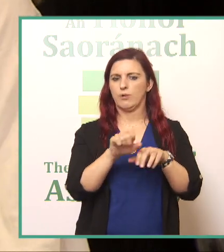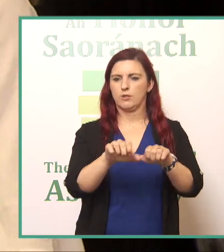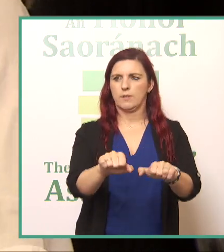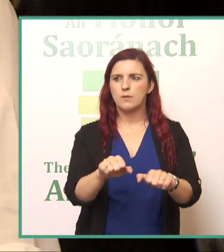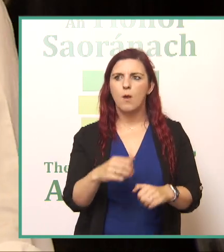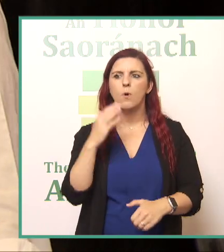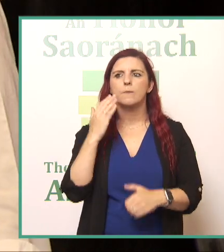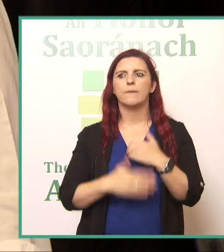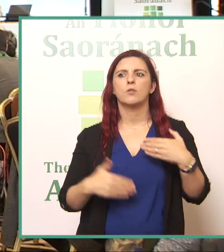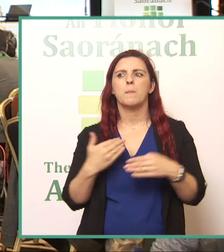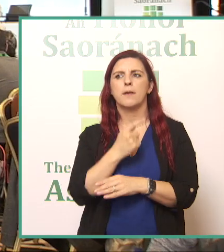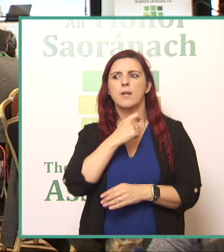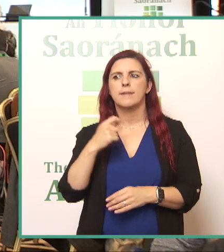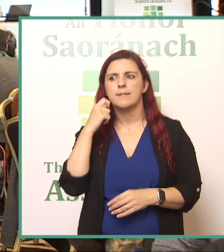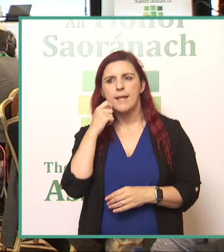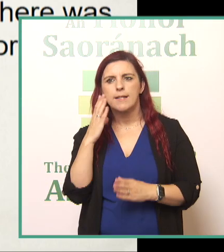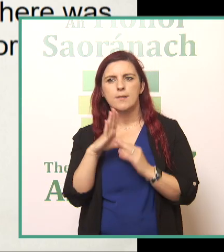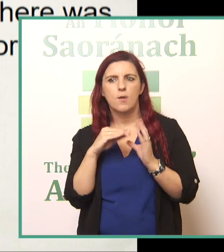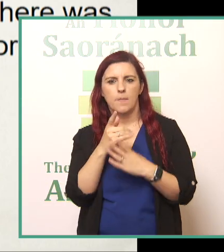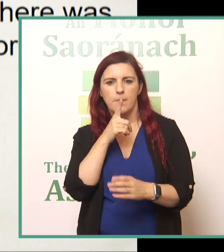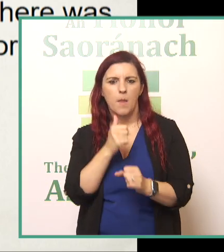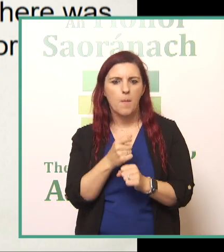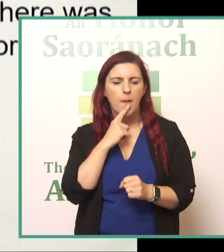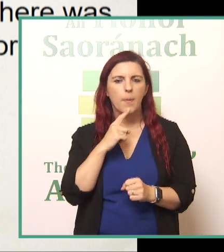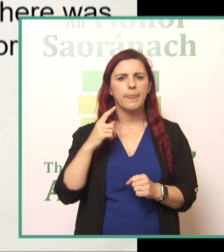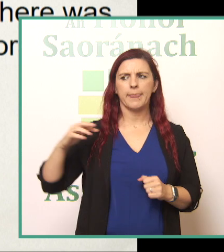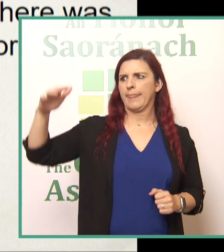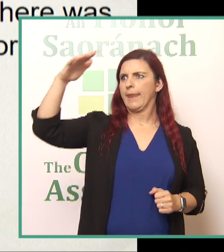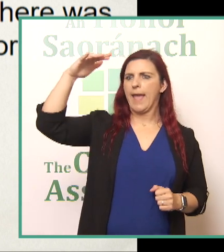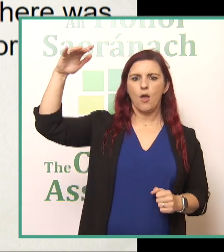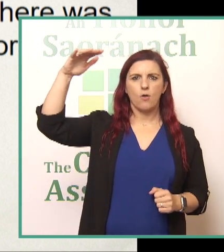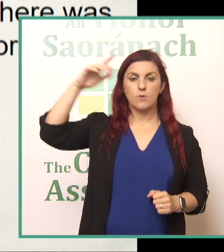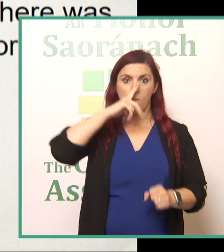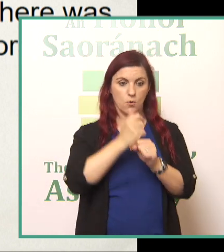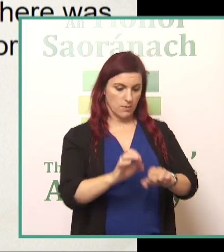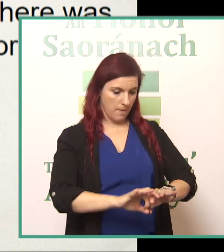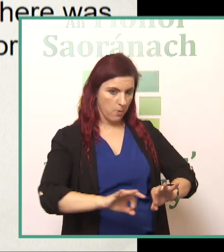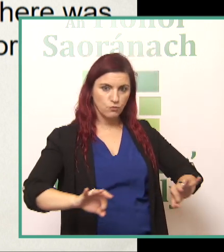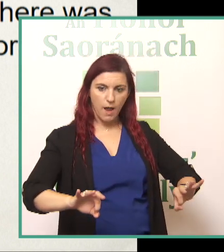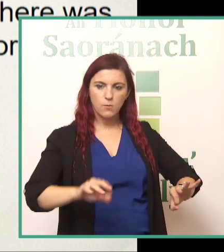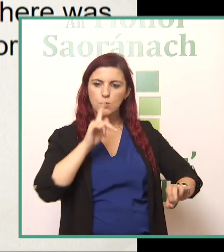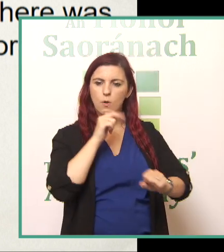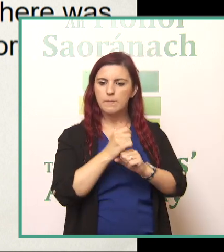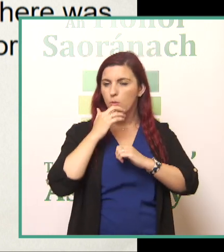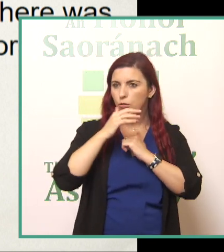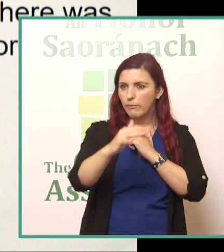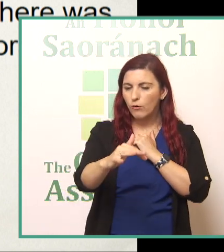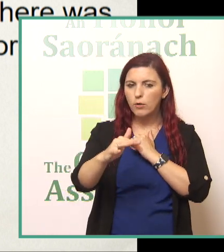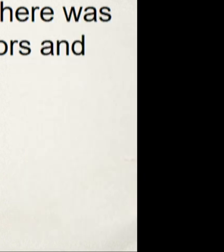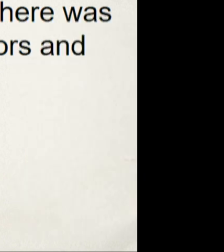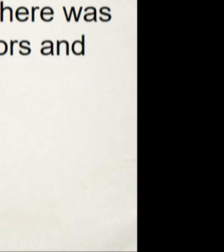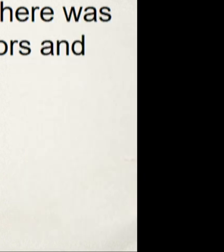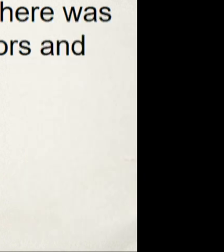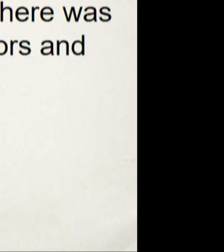saying something about the air above. So we've talked about the ground beneath our feet, the rivers that run through it, and the